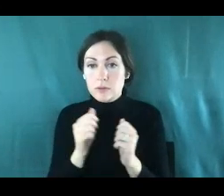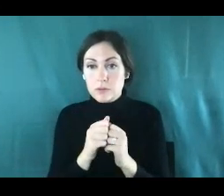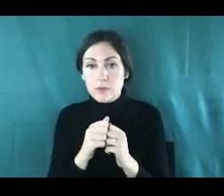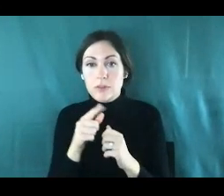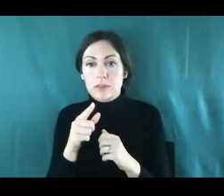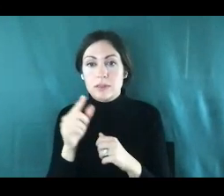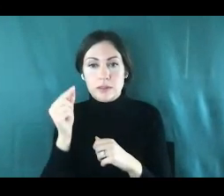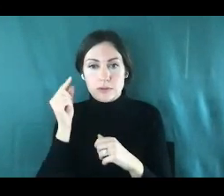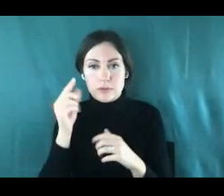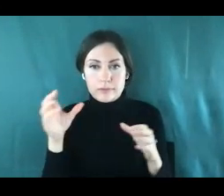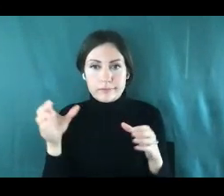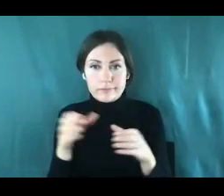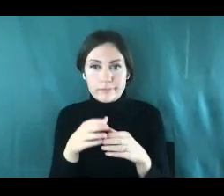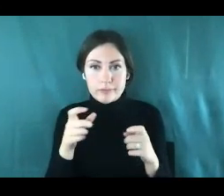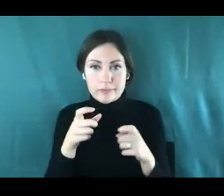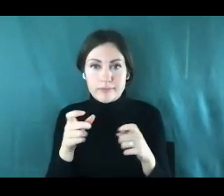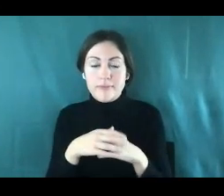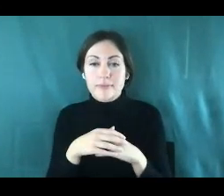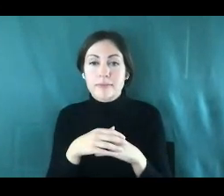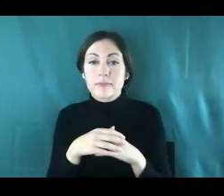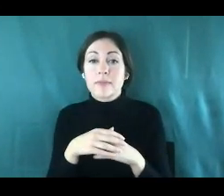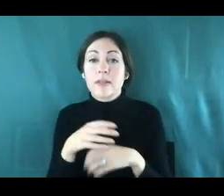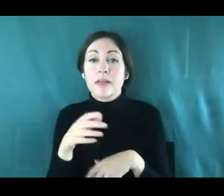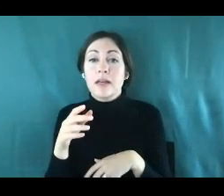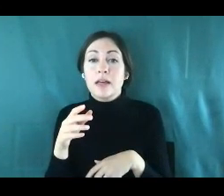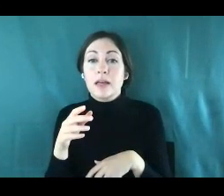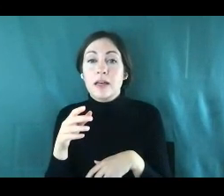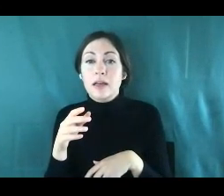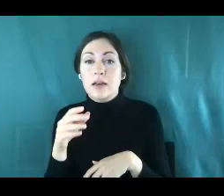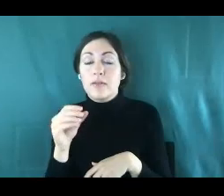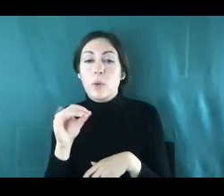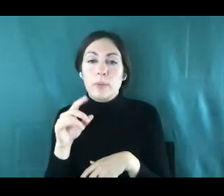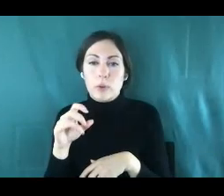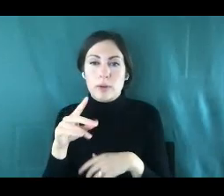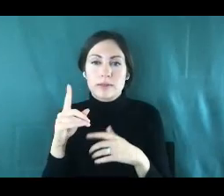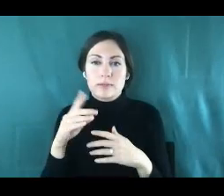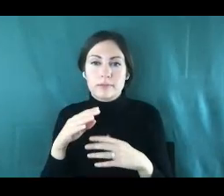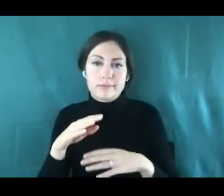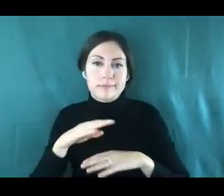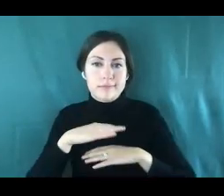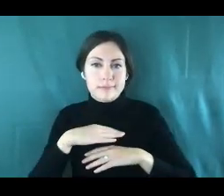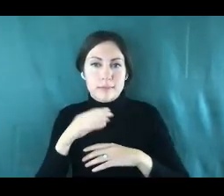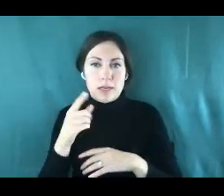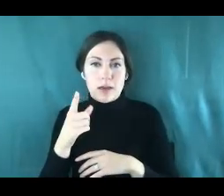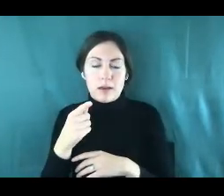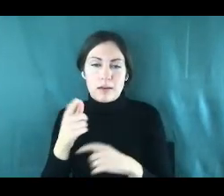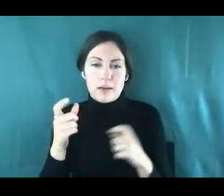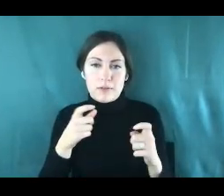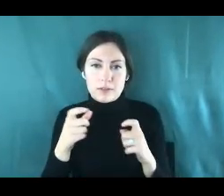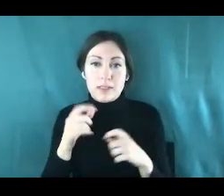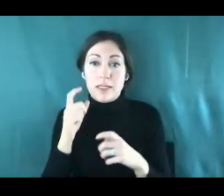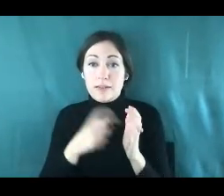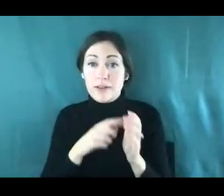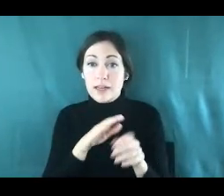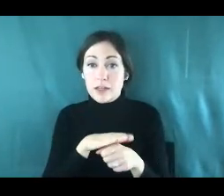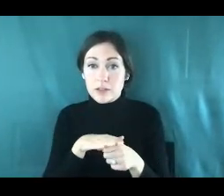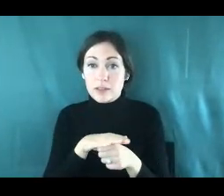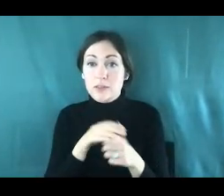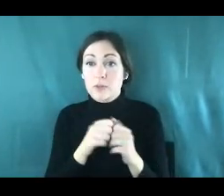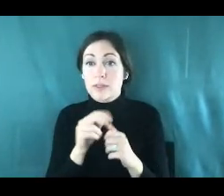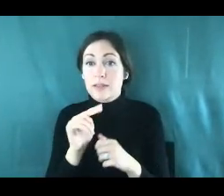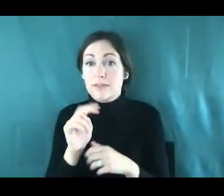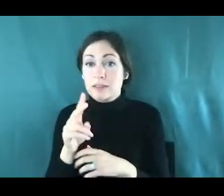governance. A key component of this role involves policy and legislative readiness. During this period, I